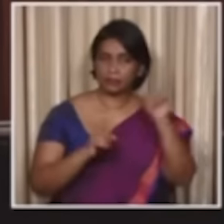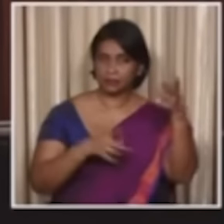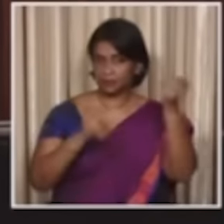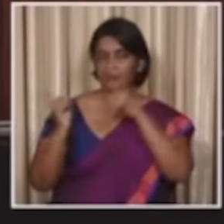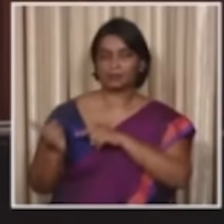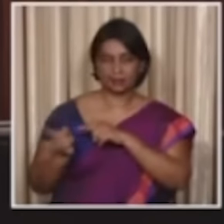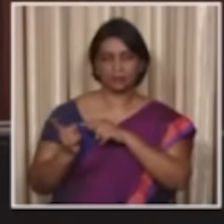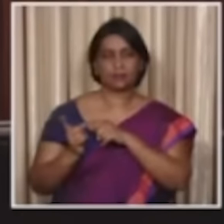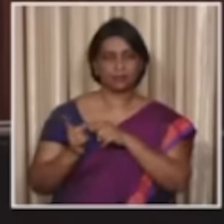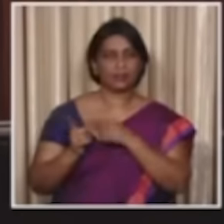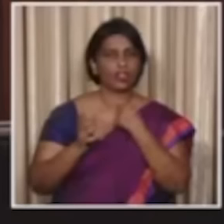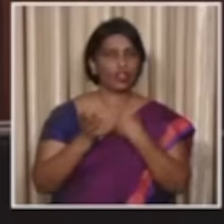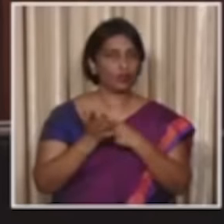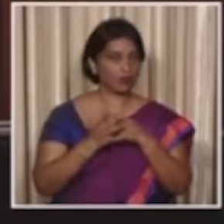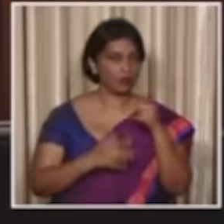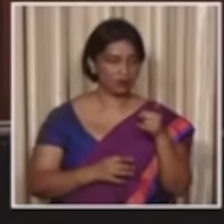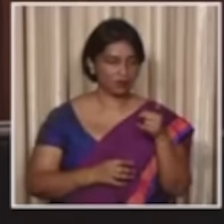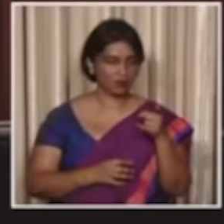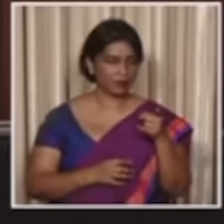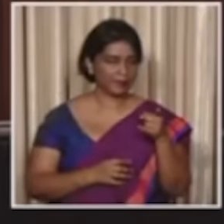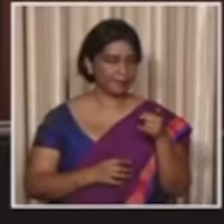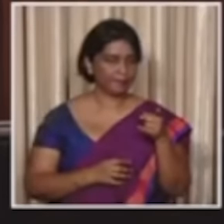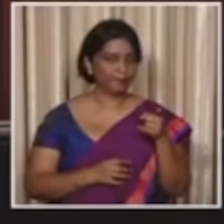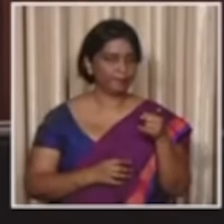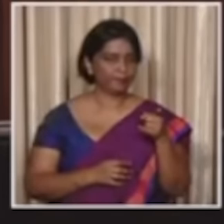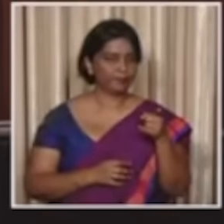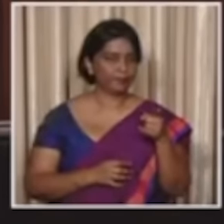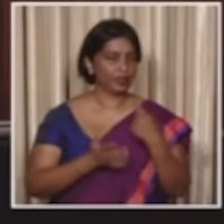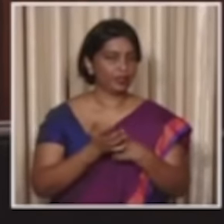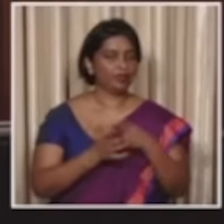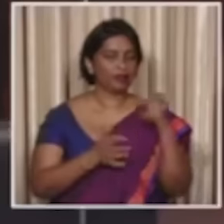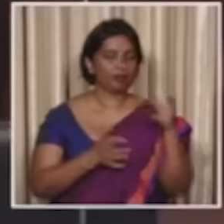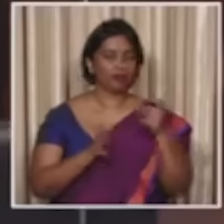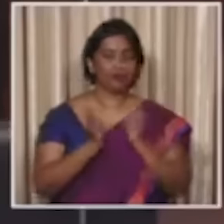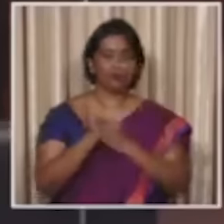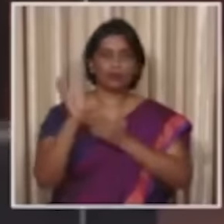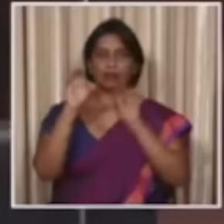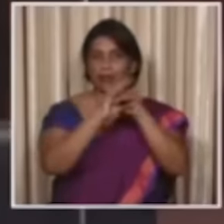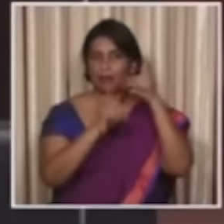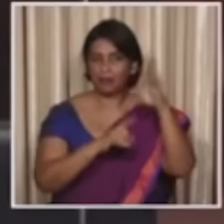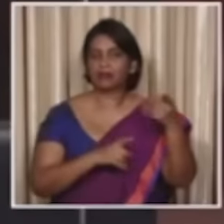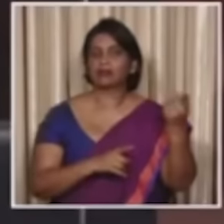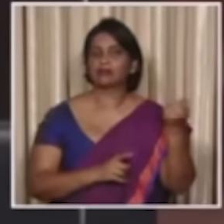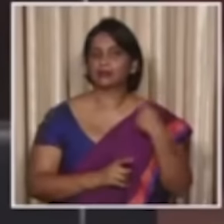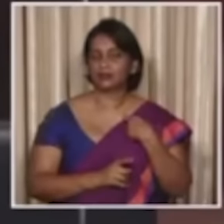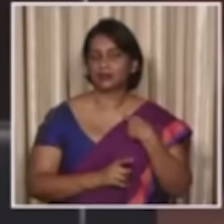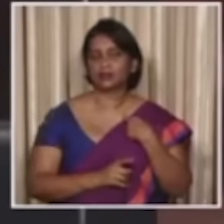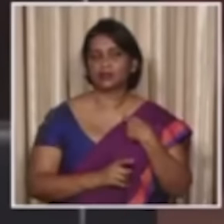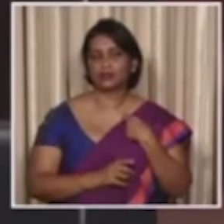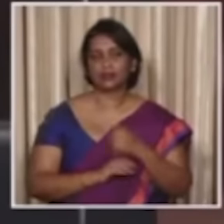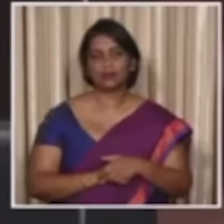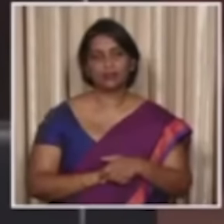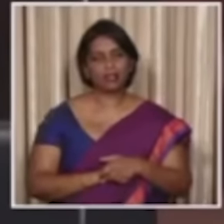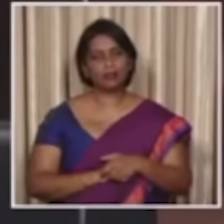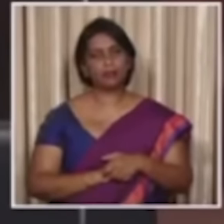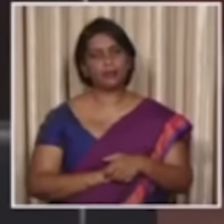Honorable Rohini Kaviratna needs to go for a committee, so she requested her name. I should have been... You can't get the list like that. You should have asked me.